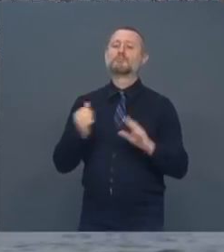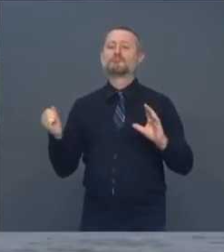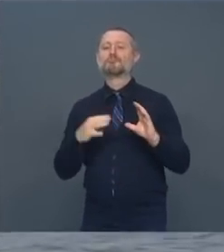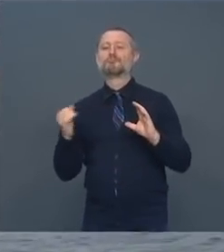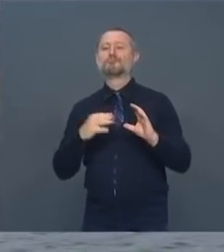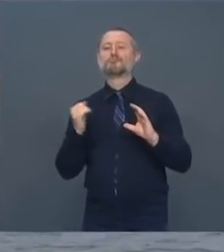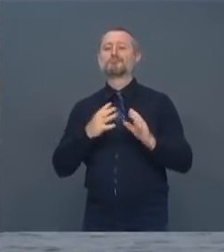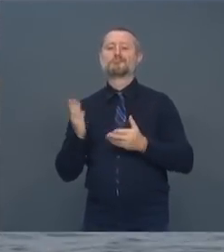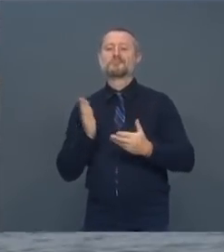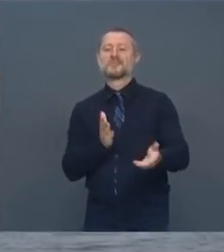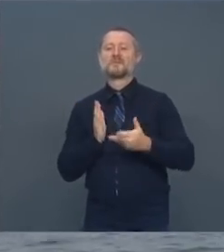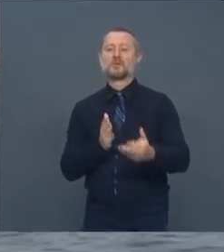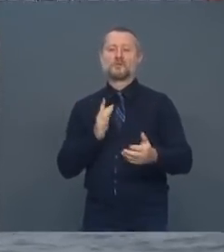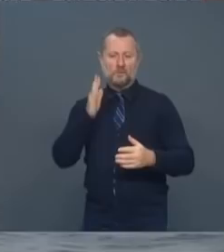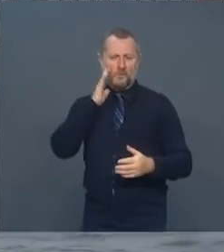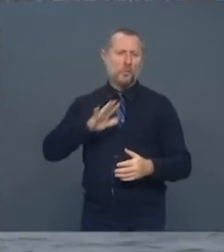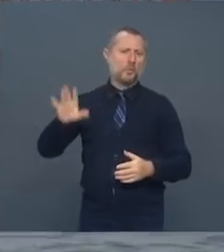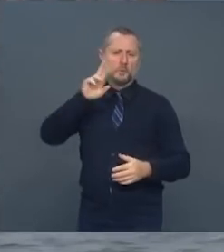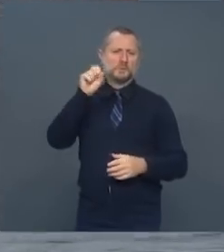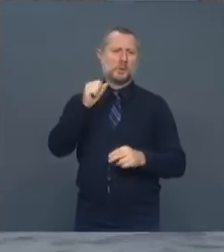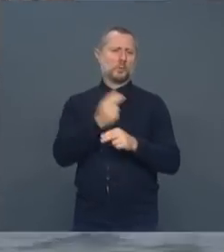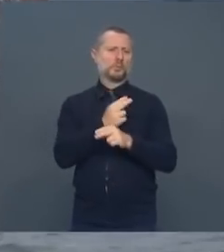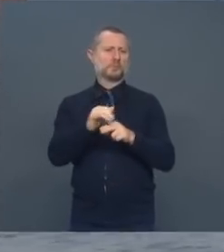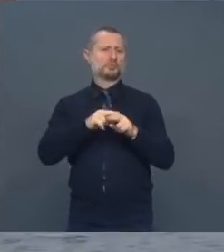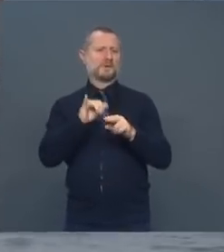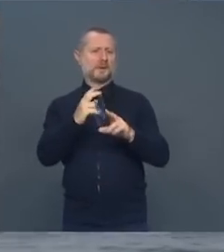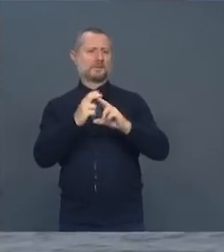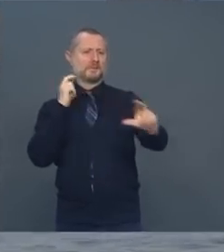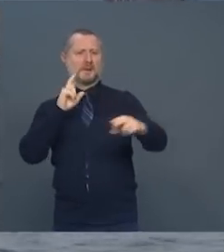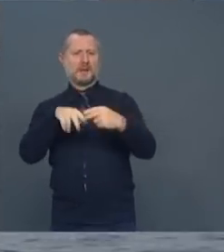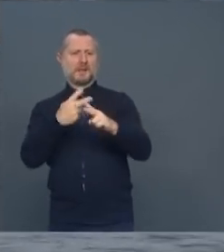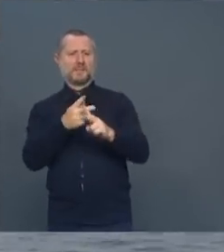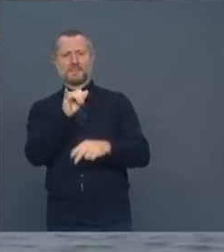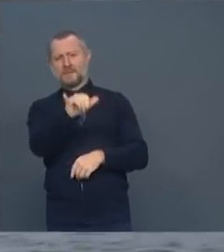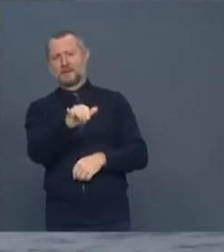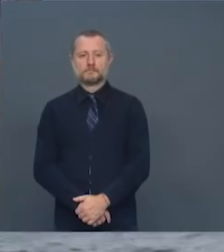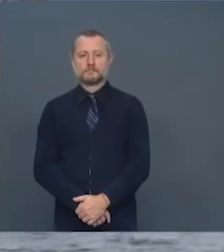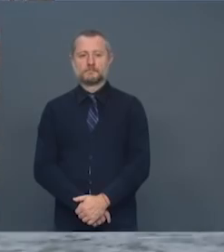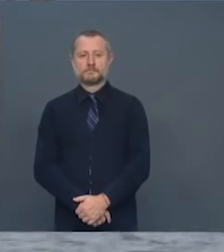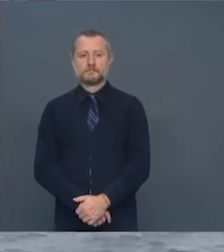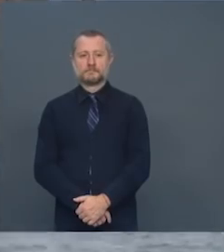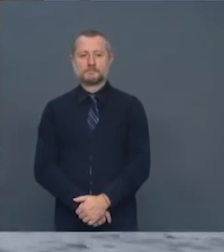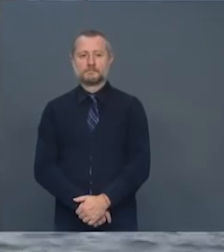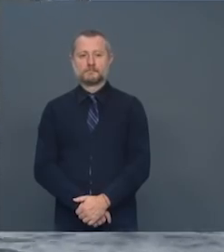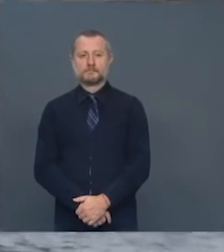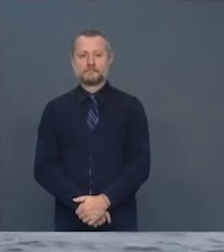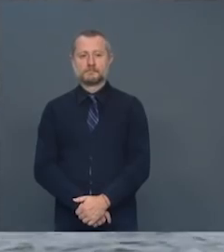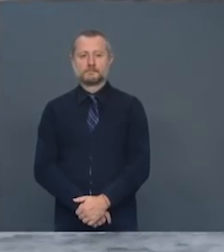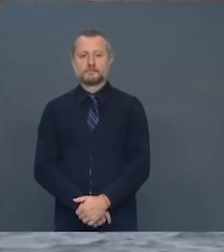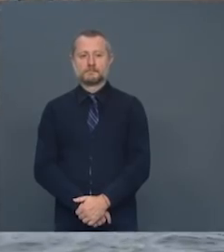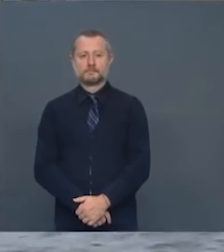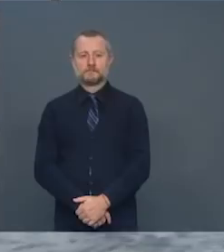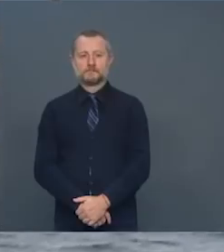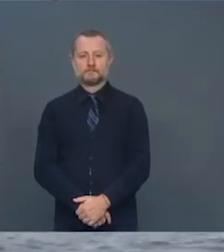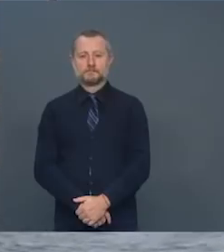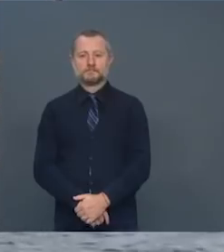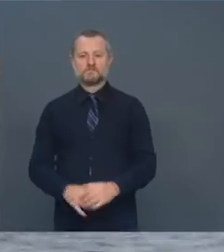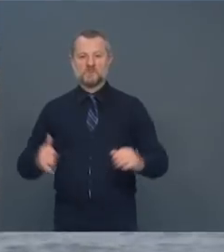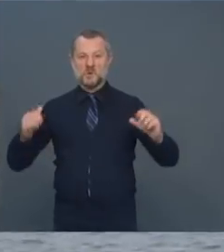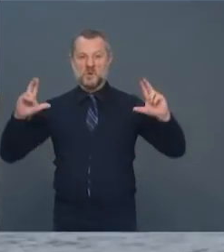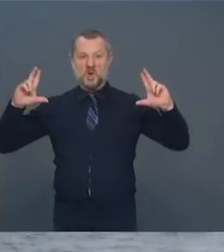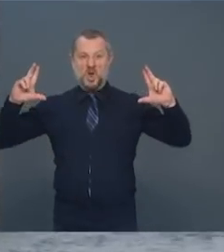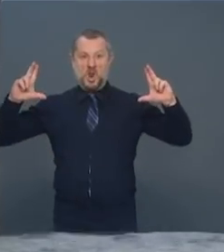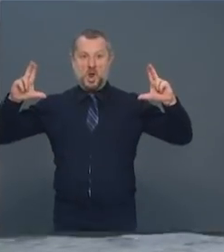all over the country, and occasionally they are no longer being used. There we go. There it goes.